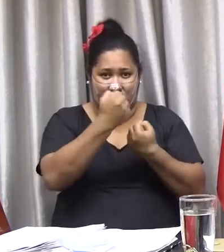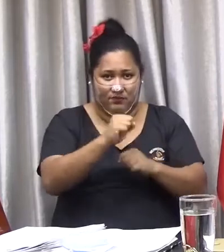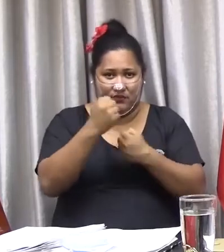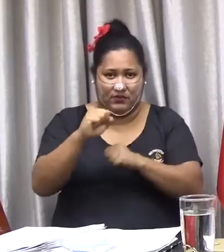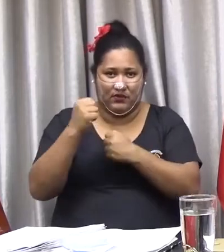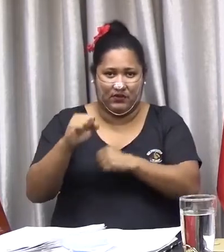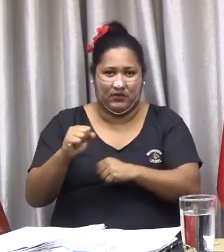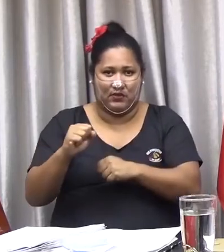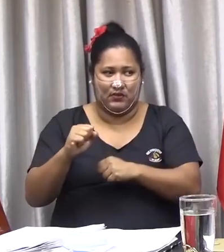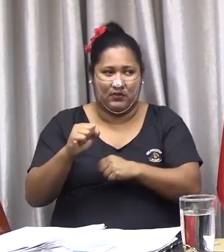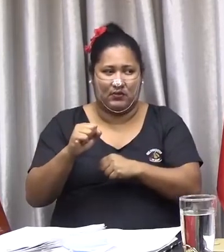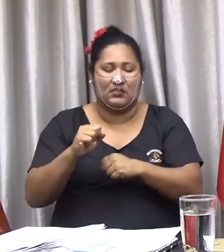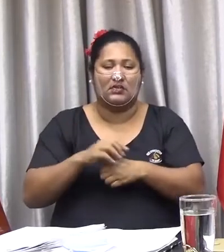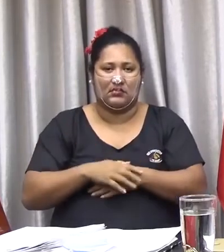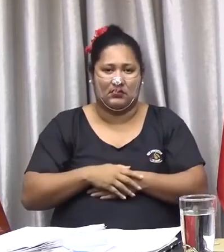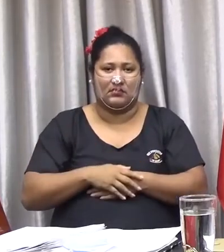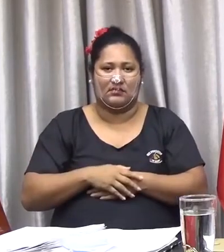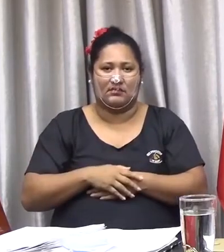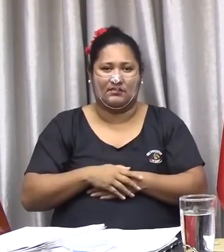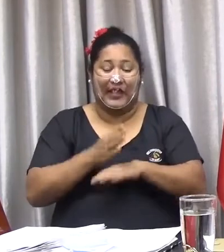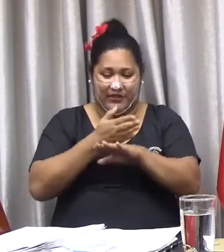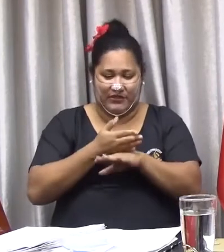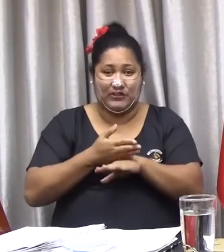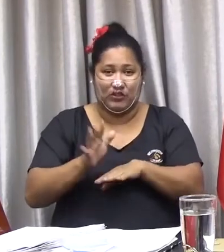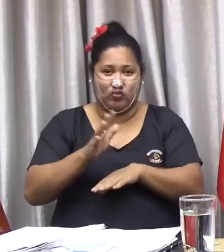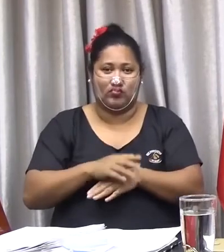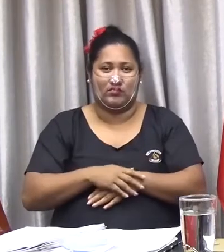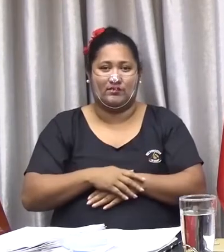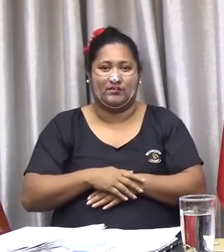measures to minimize new infections.